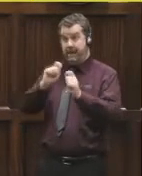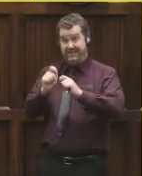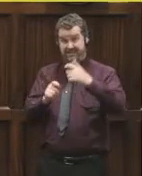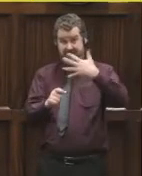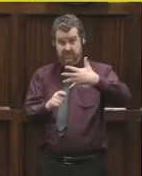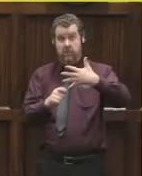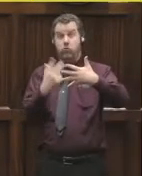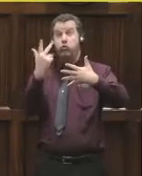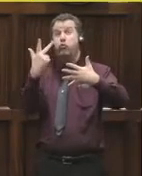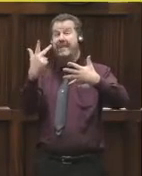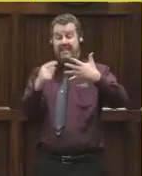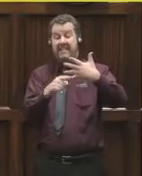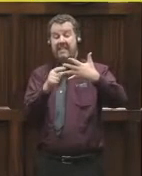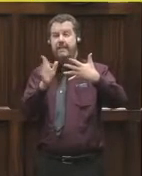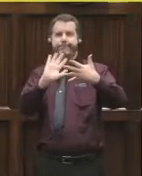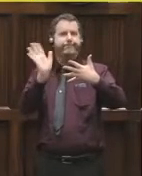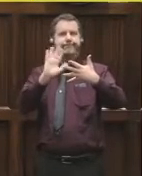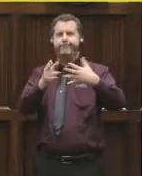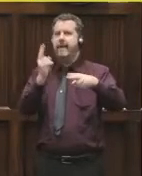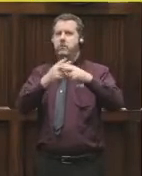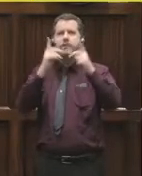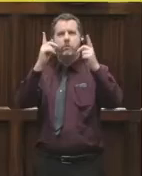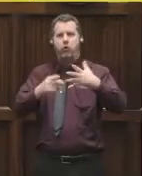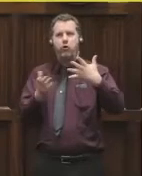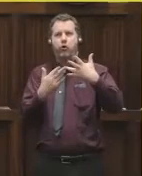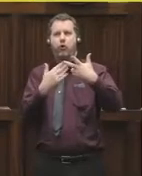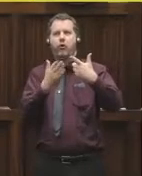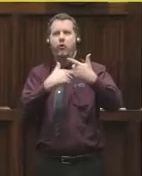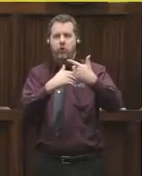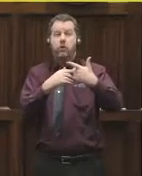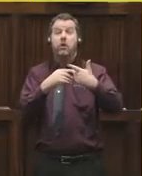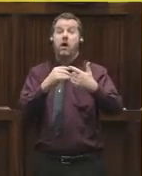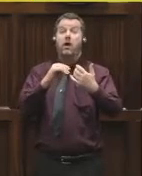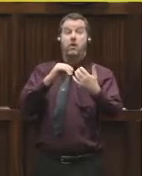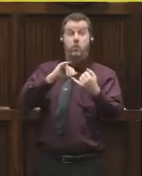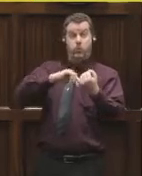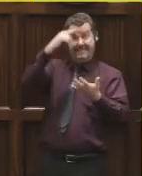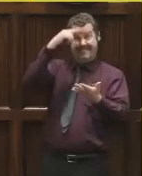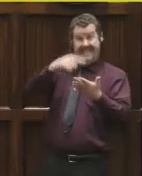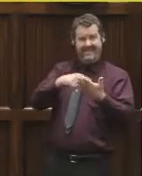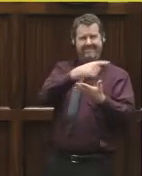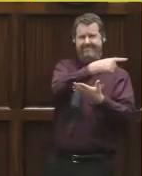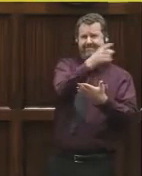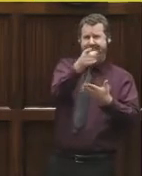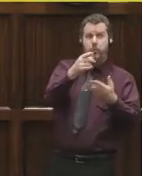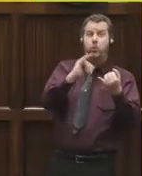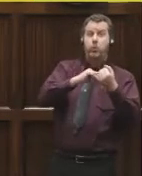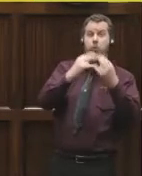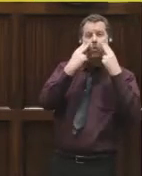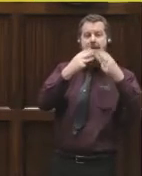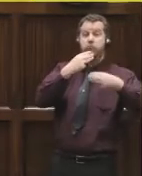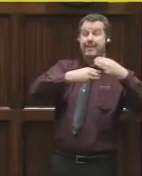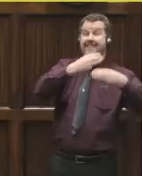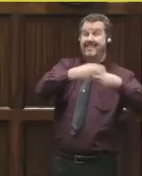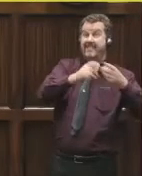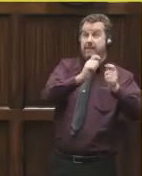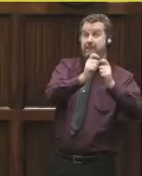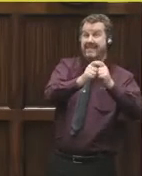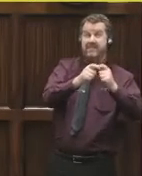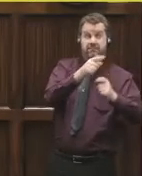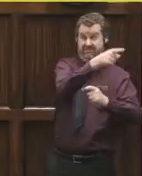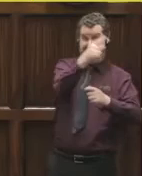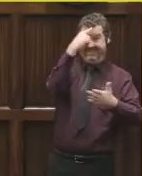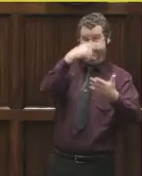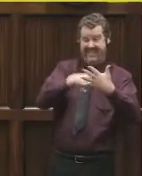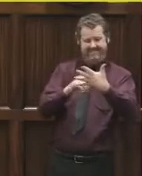ruled out of order on the advice of the people who normally process these, and they were ruled out of order because they were